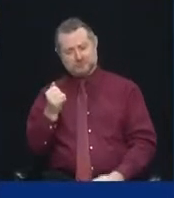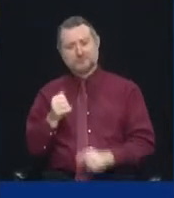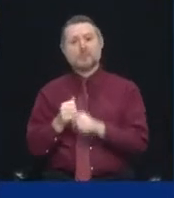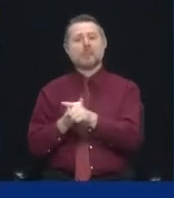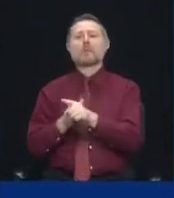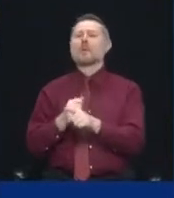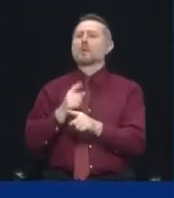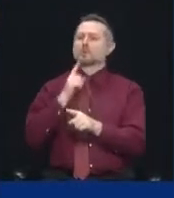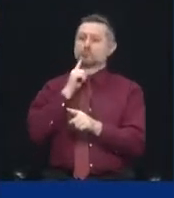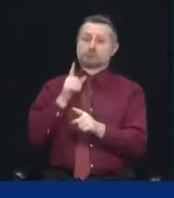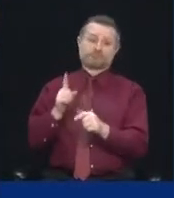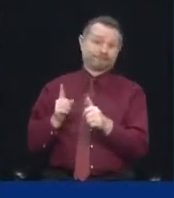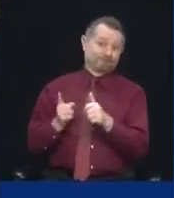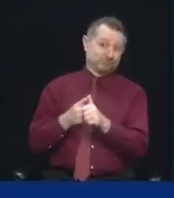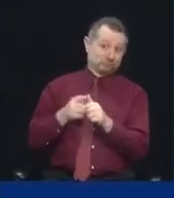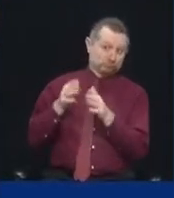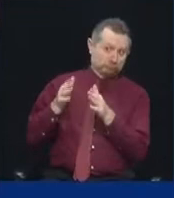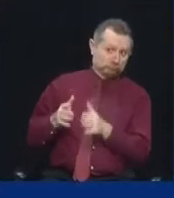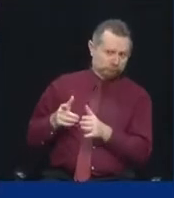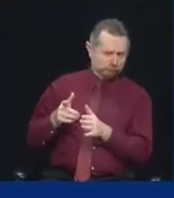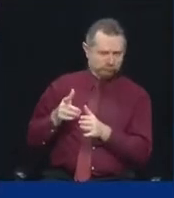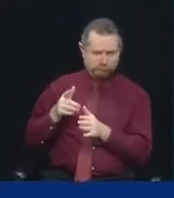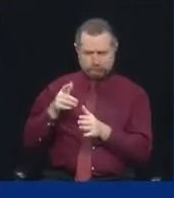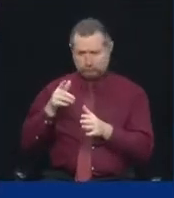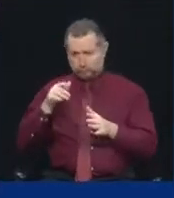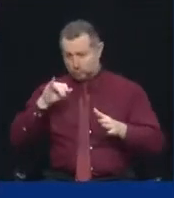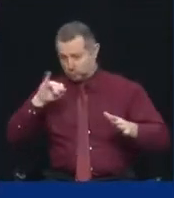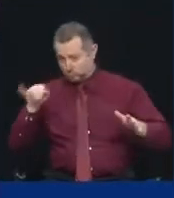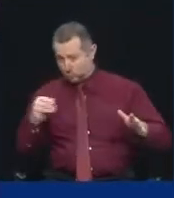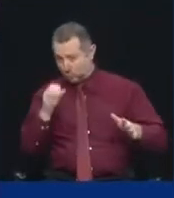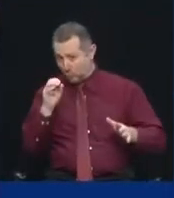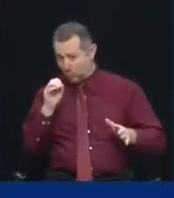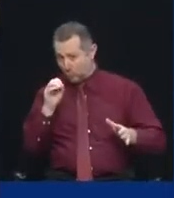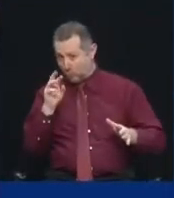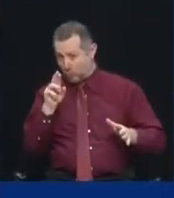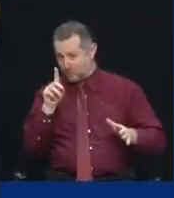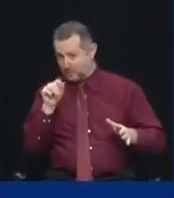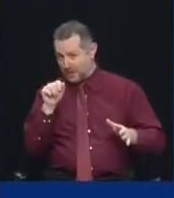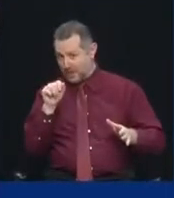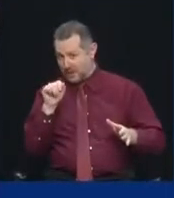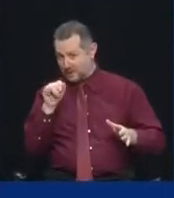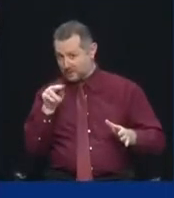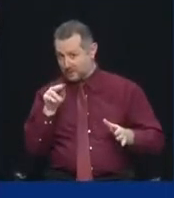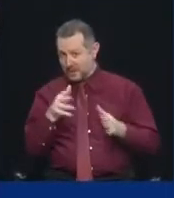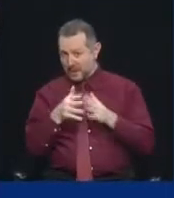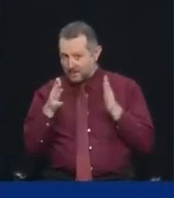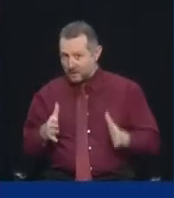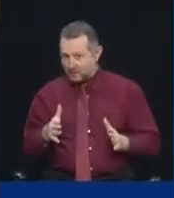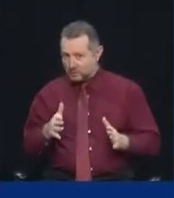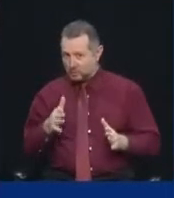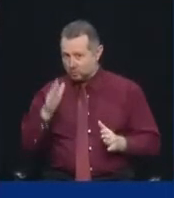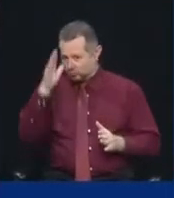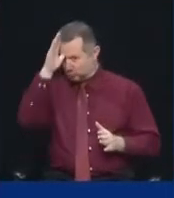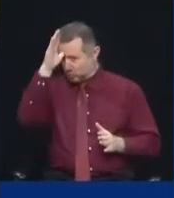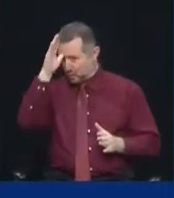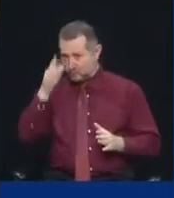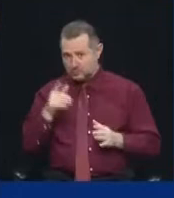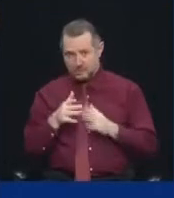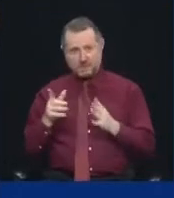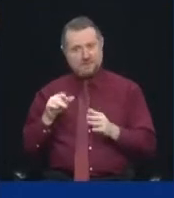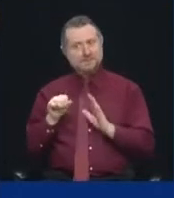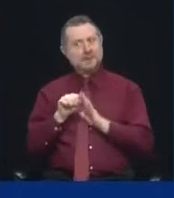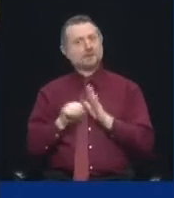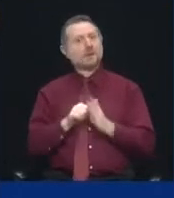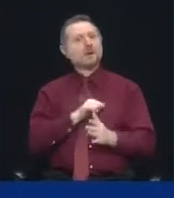of being the first Jordanian American who's ever served in the State Assembly. So good for him as a